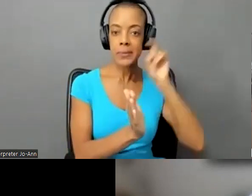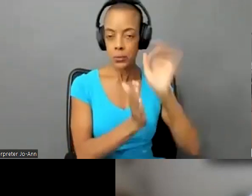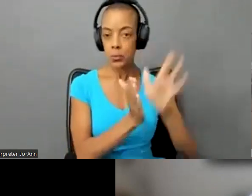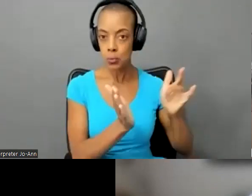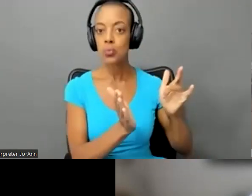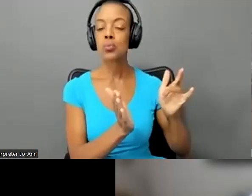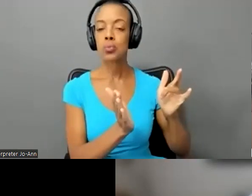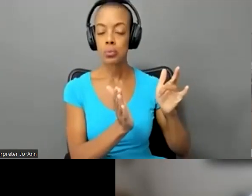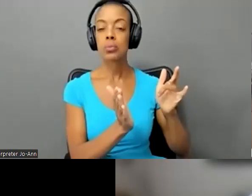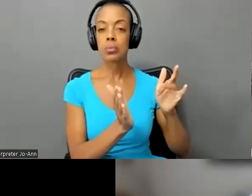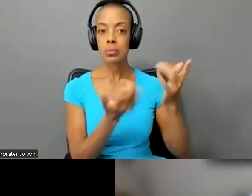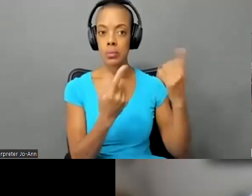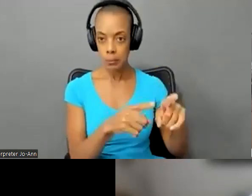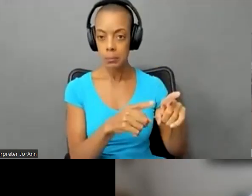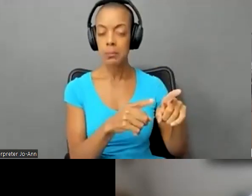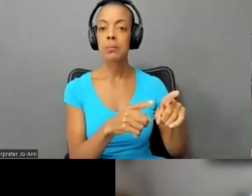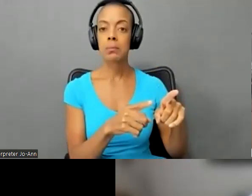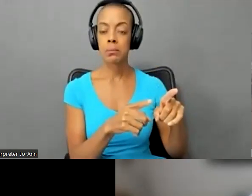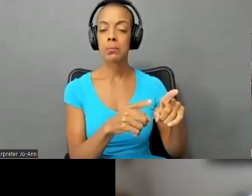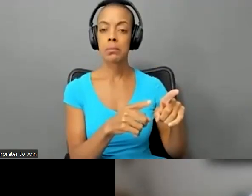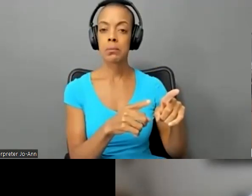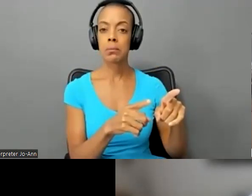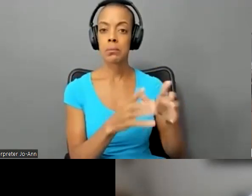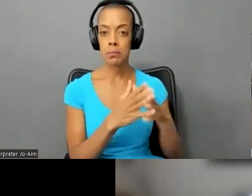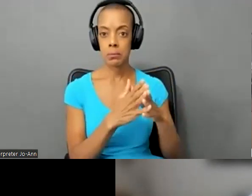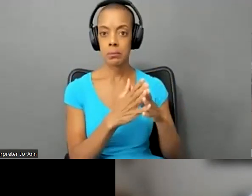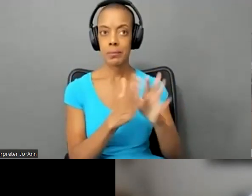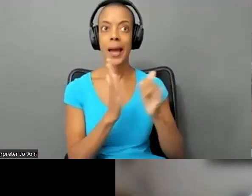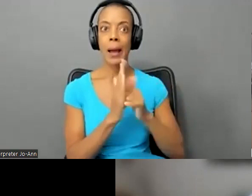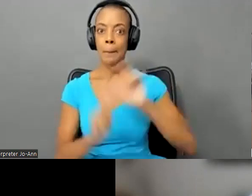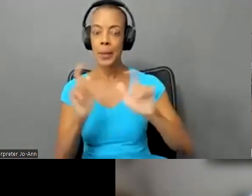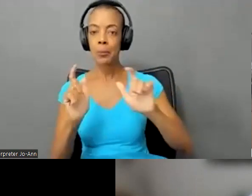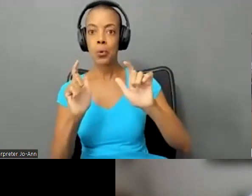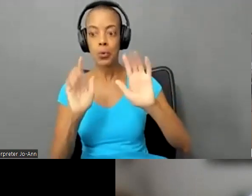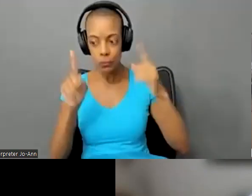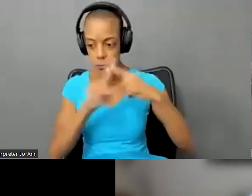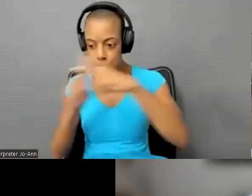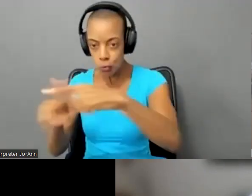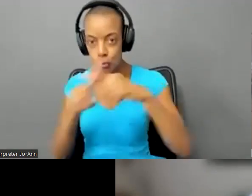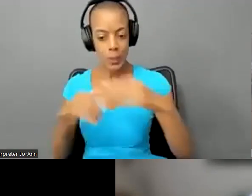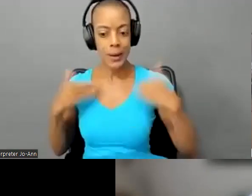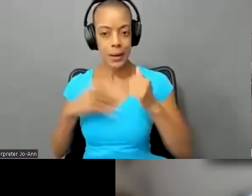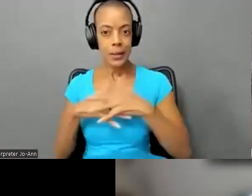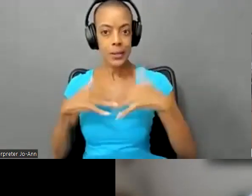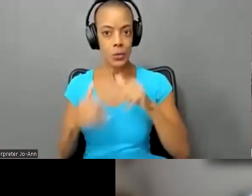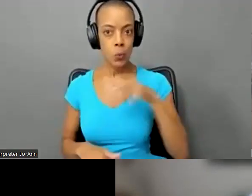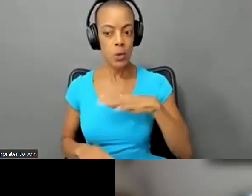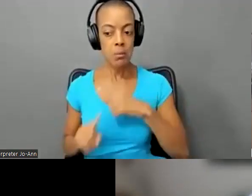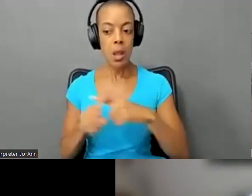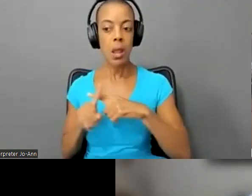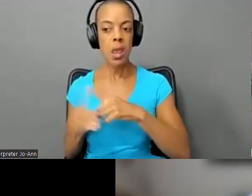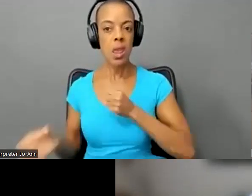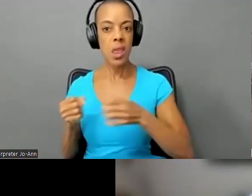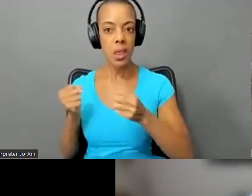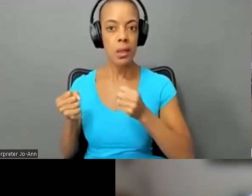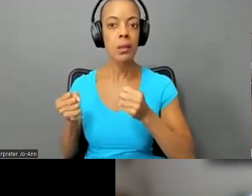way in which people are targeting young Indigenous women. often the tone is a very high-risk